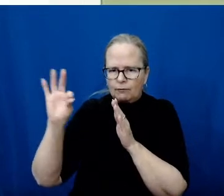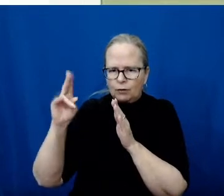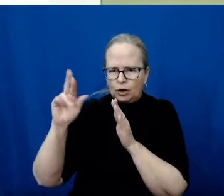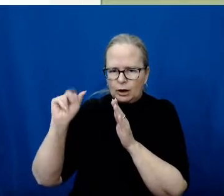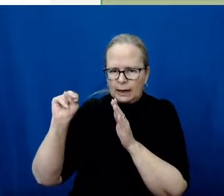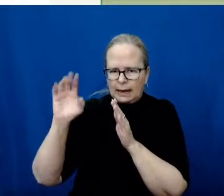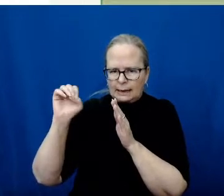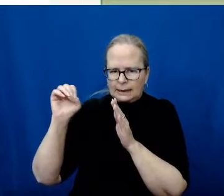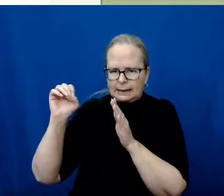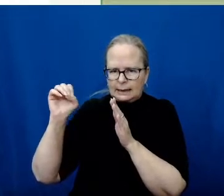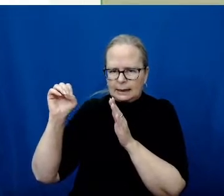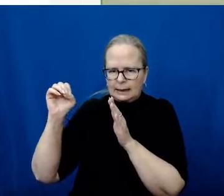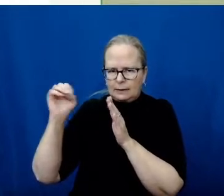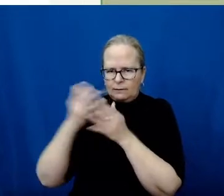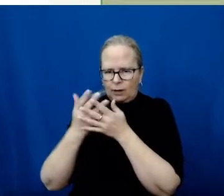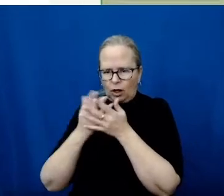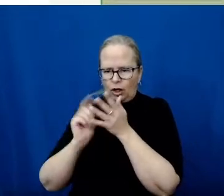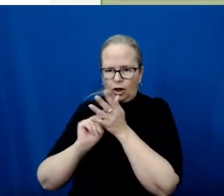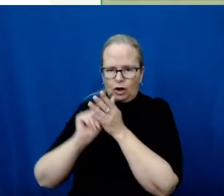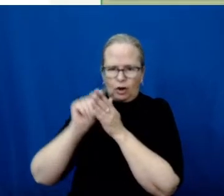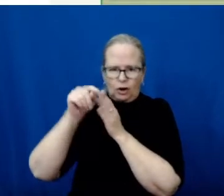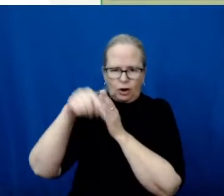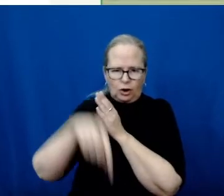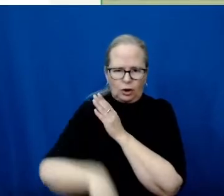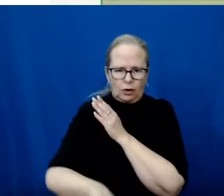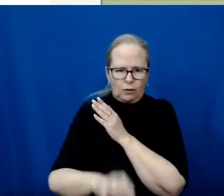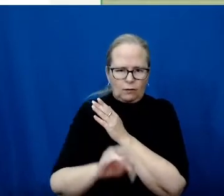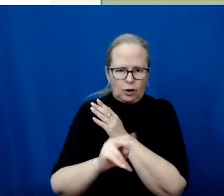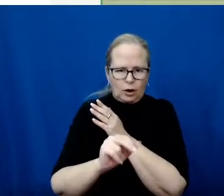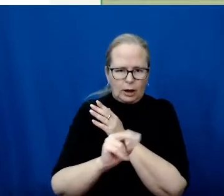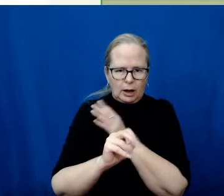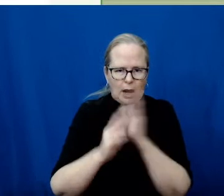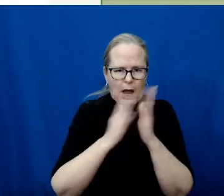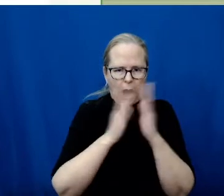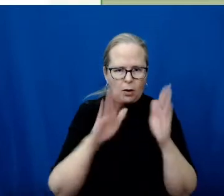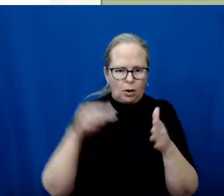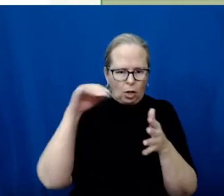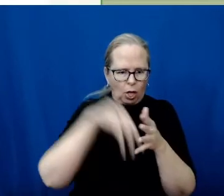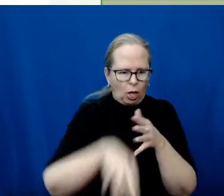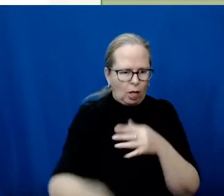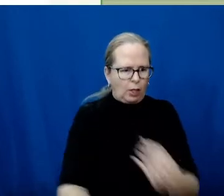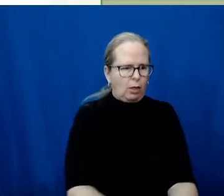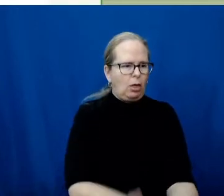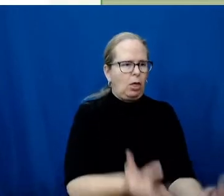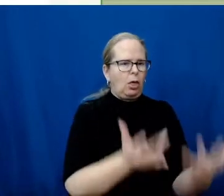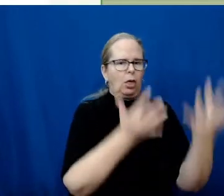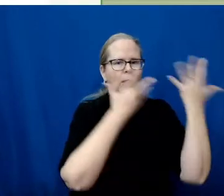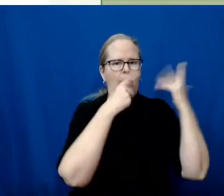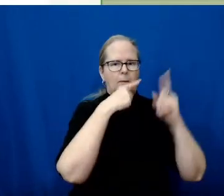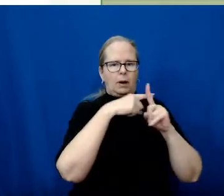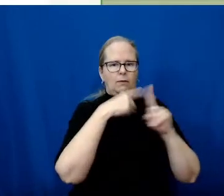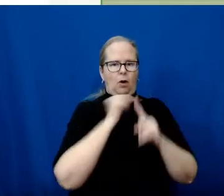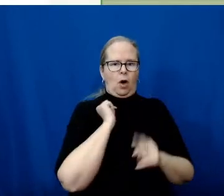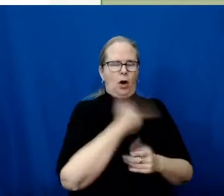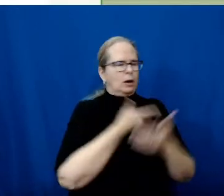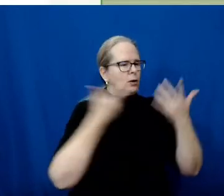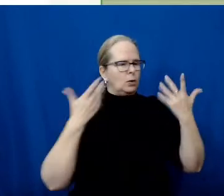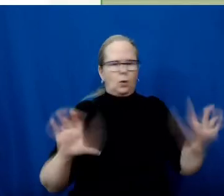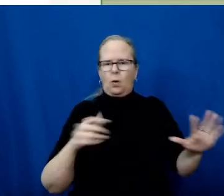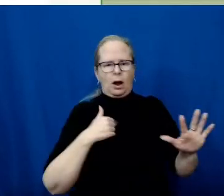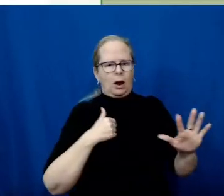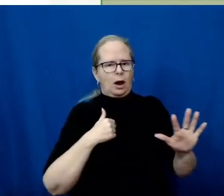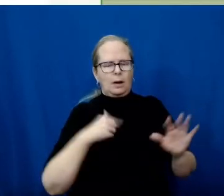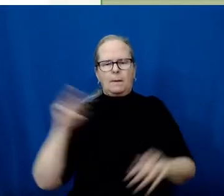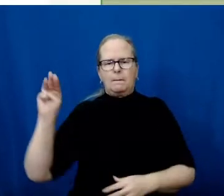space. Now, I want to make sure that people understand. Can I ask you a quick question, Robert? Yeah. Yeah, okay. Do we mean my cold